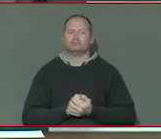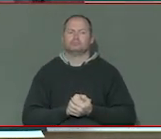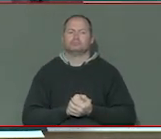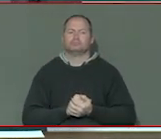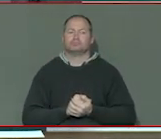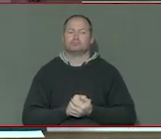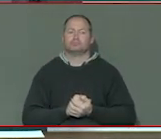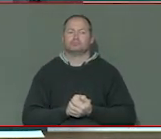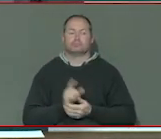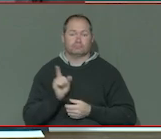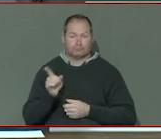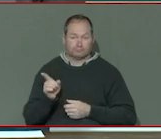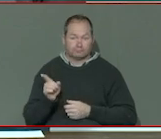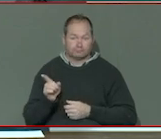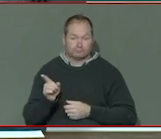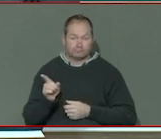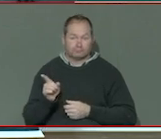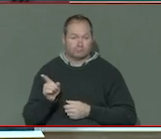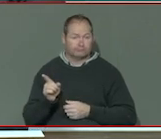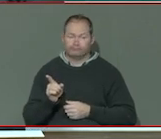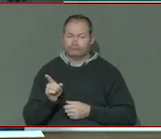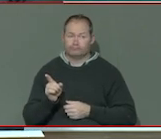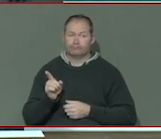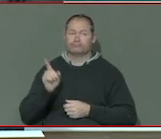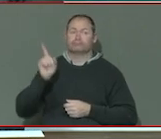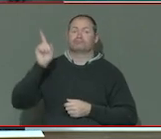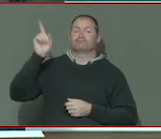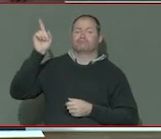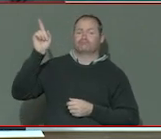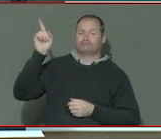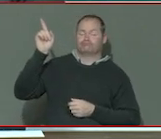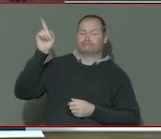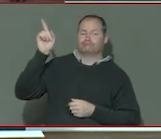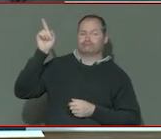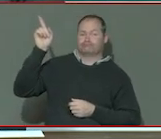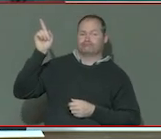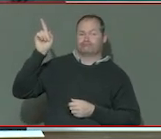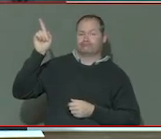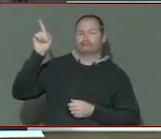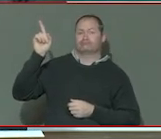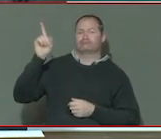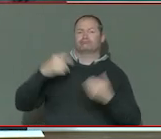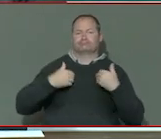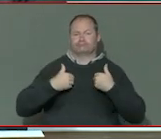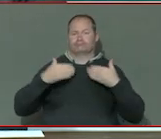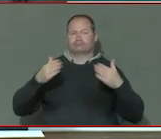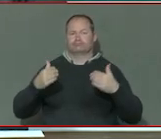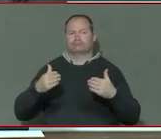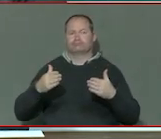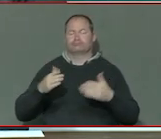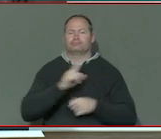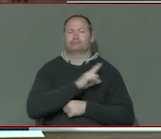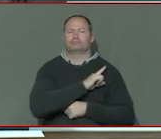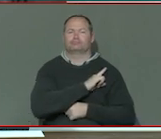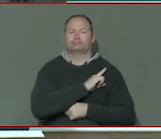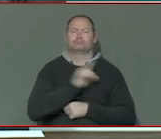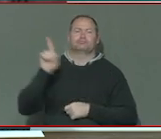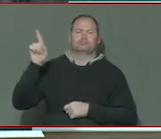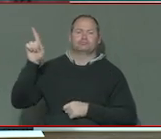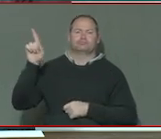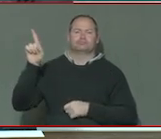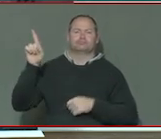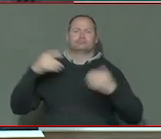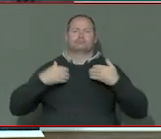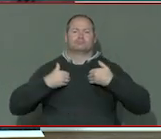This one? No, it will be that one. Why?